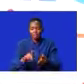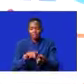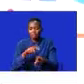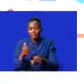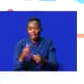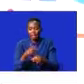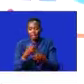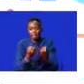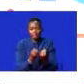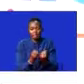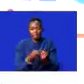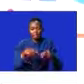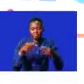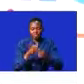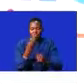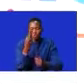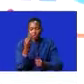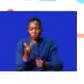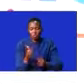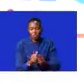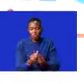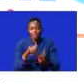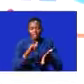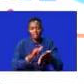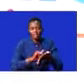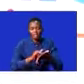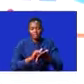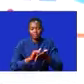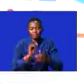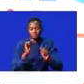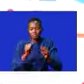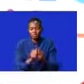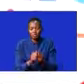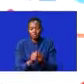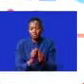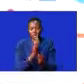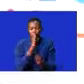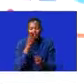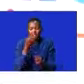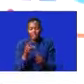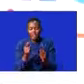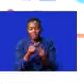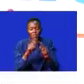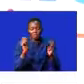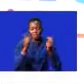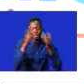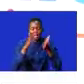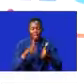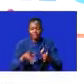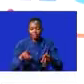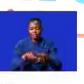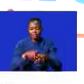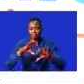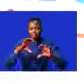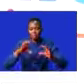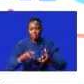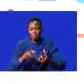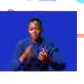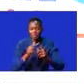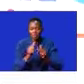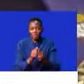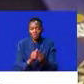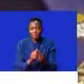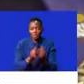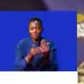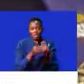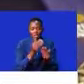then we offer solutions that are readily available to Kenyans and particular communities to enhance wildlife